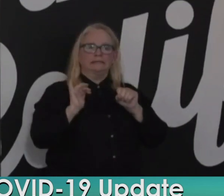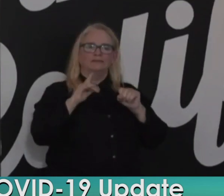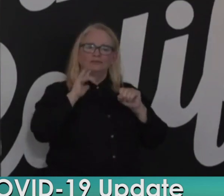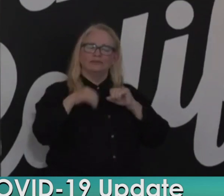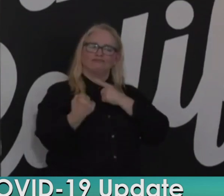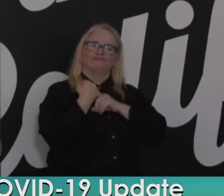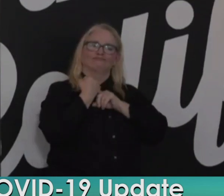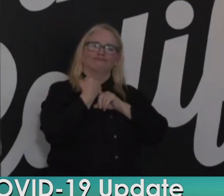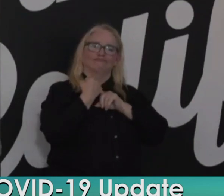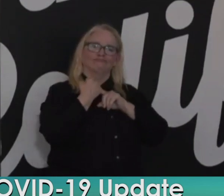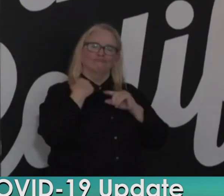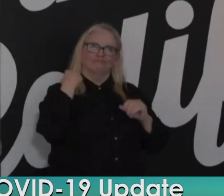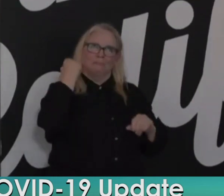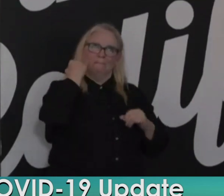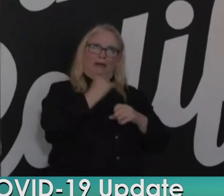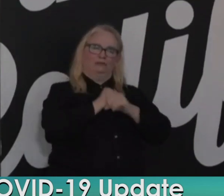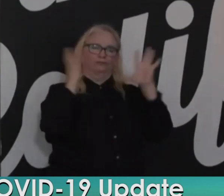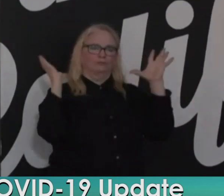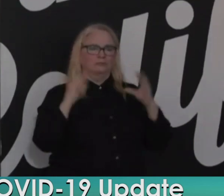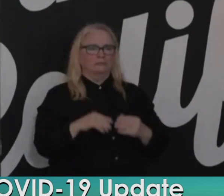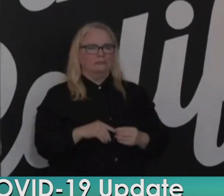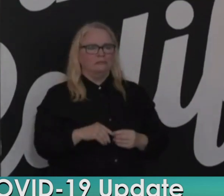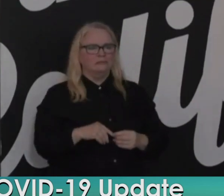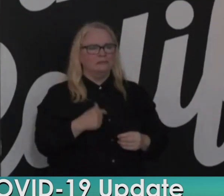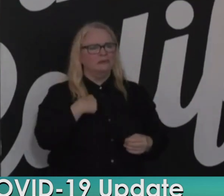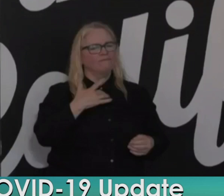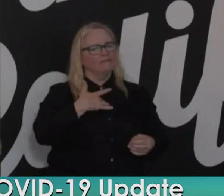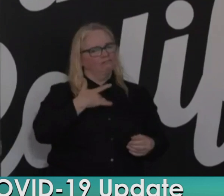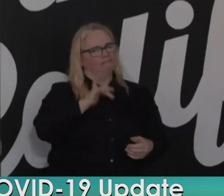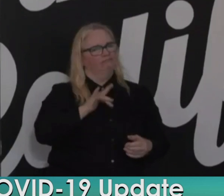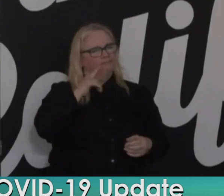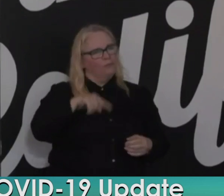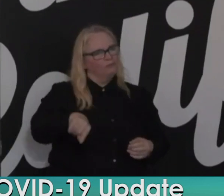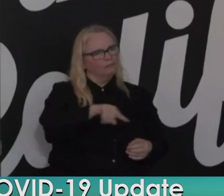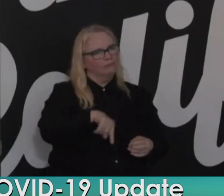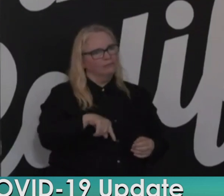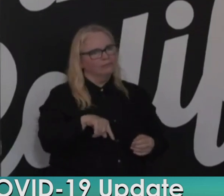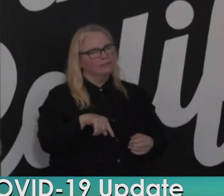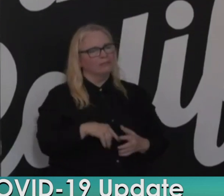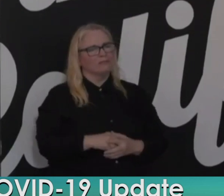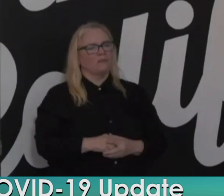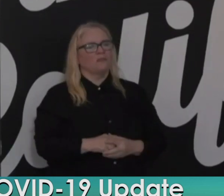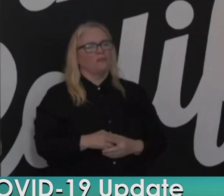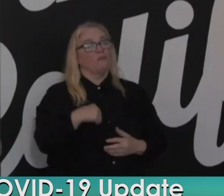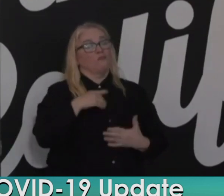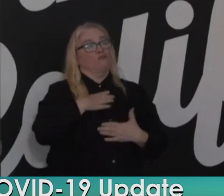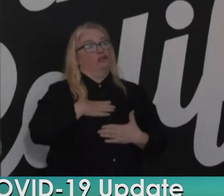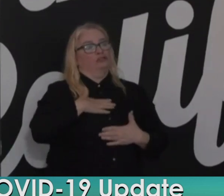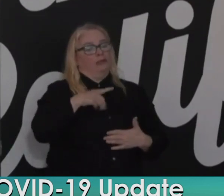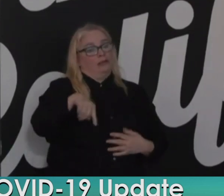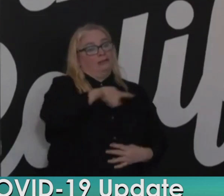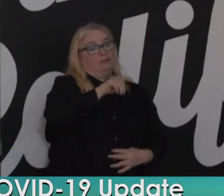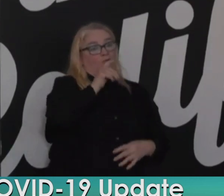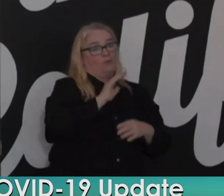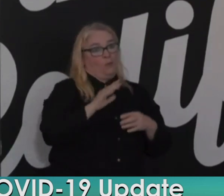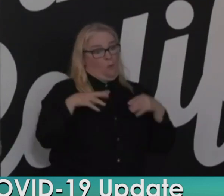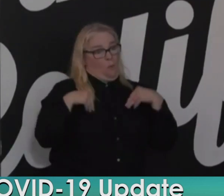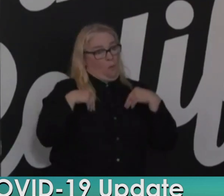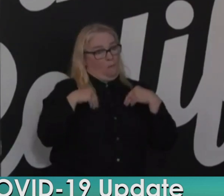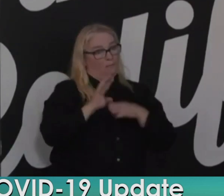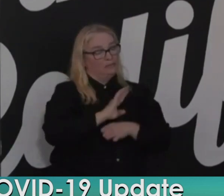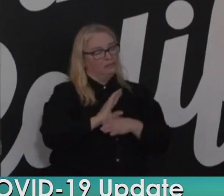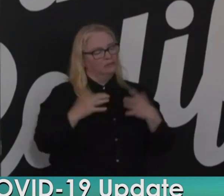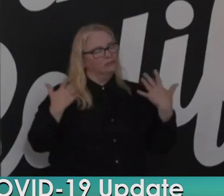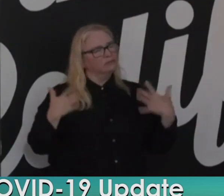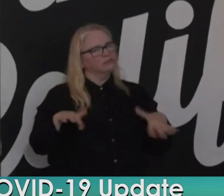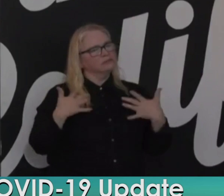way of expressing not just empathy, but a deep admiration and appreciation for these entrepreneurs that put